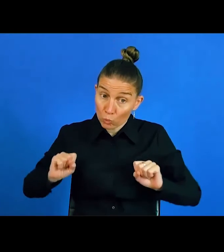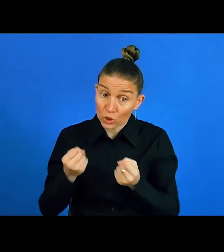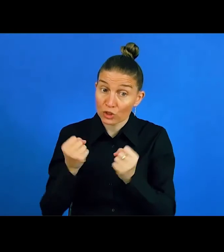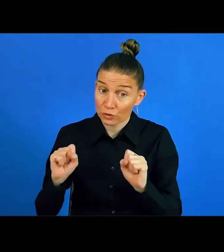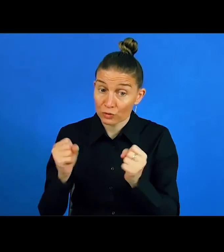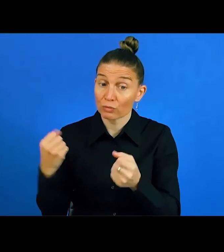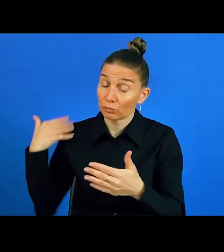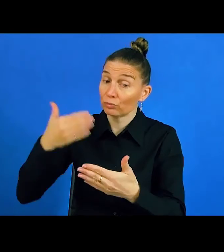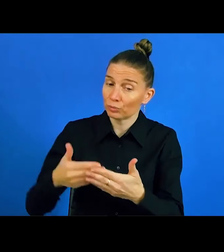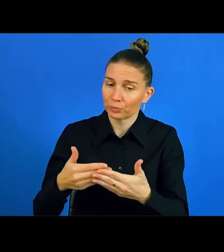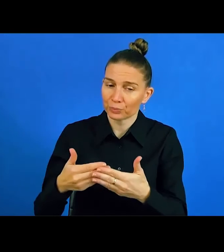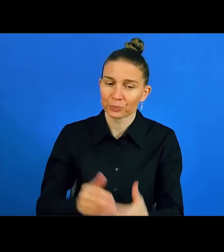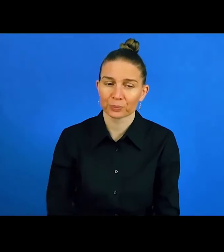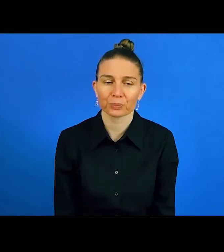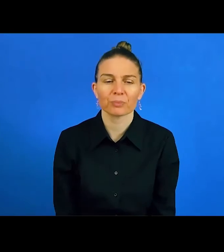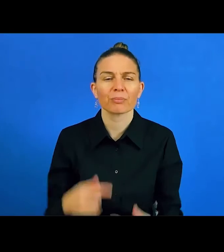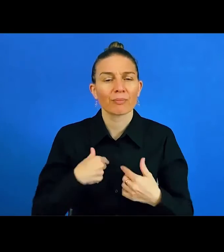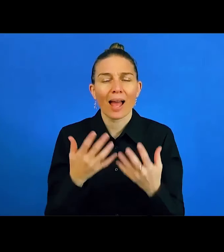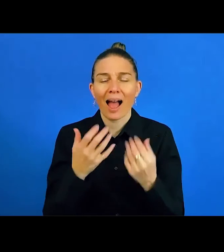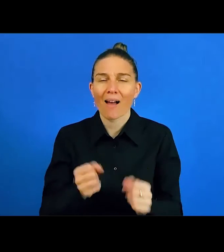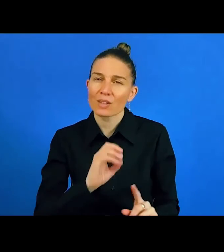like to share some slides.